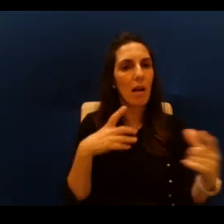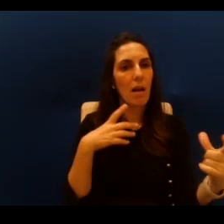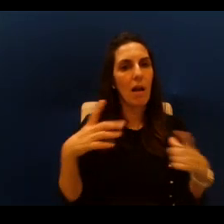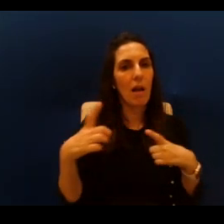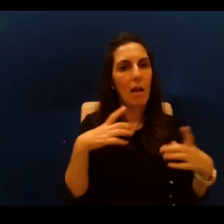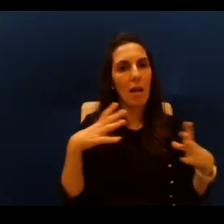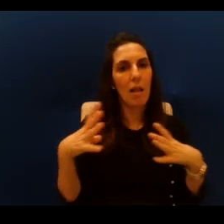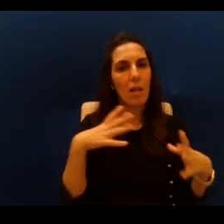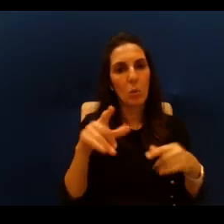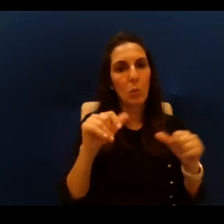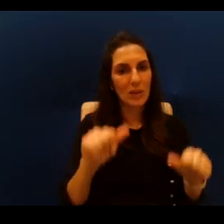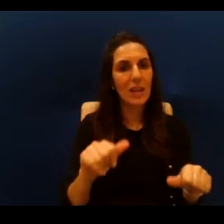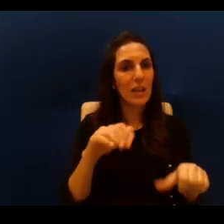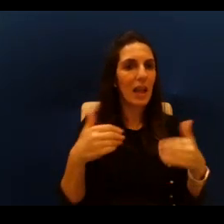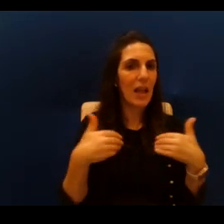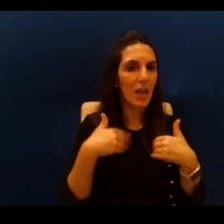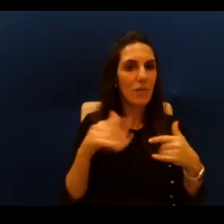meeting.